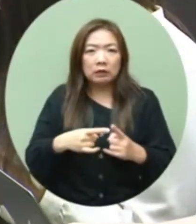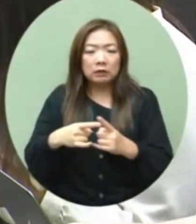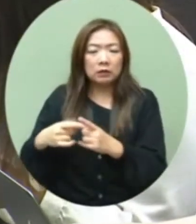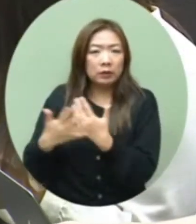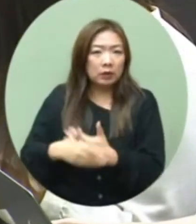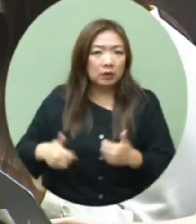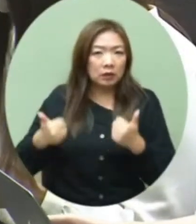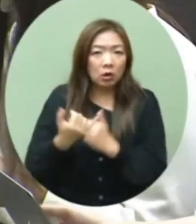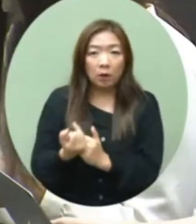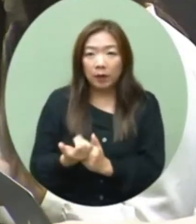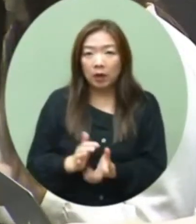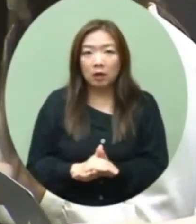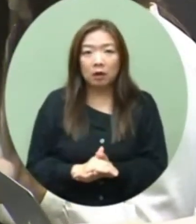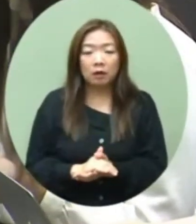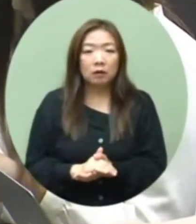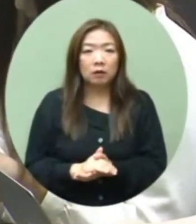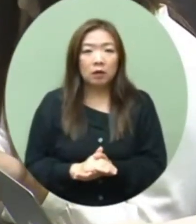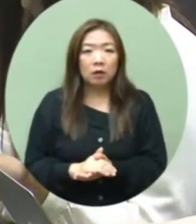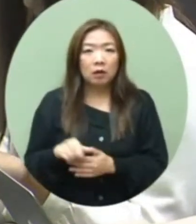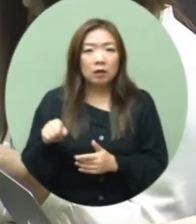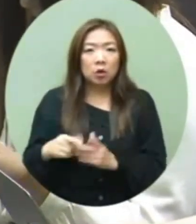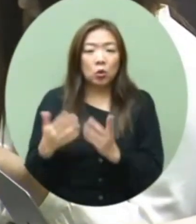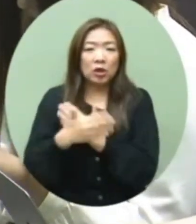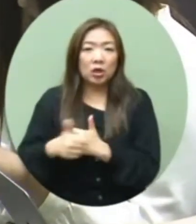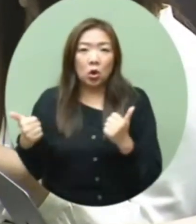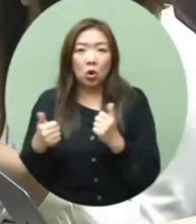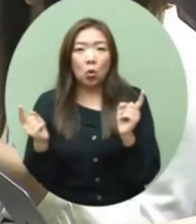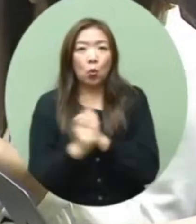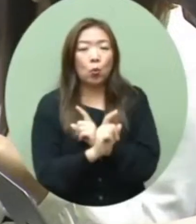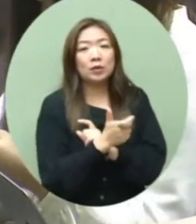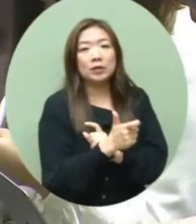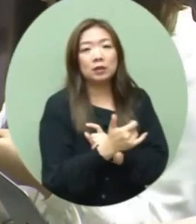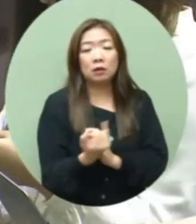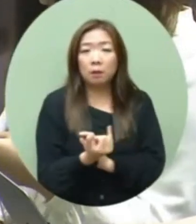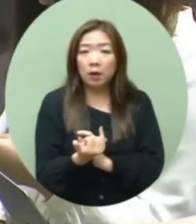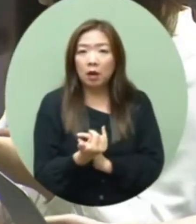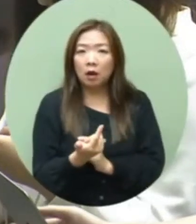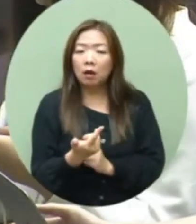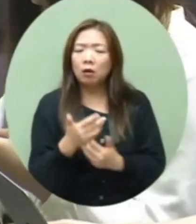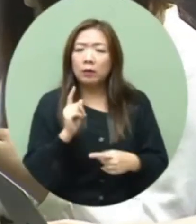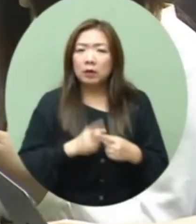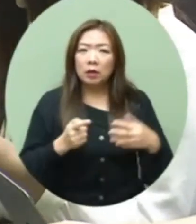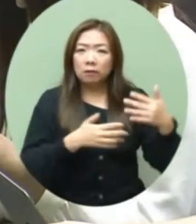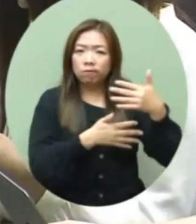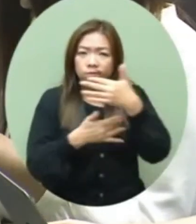Does it mean that you have sacrificed public health for the economy?